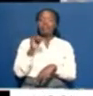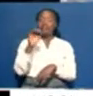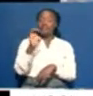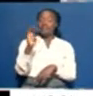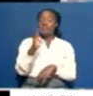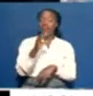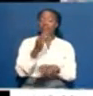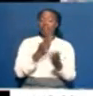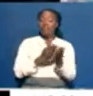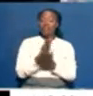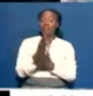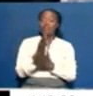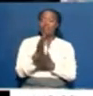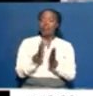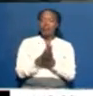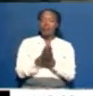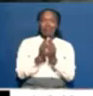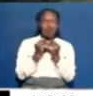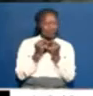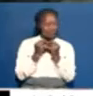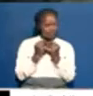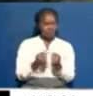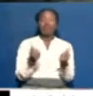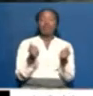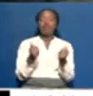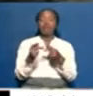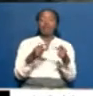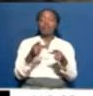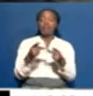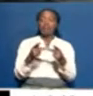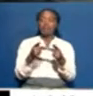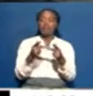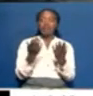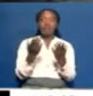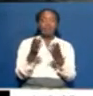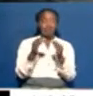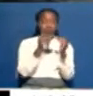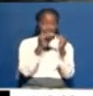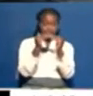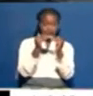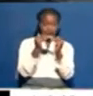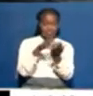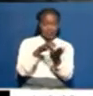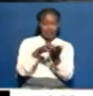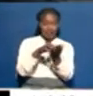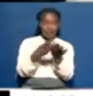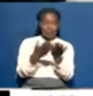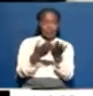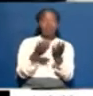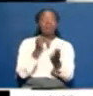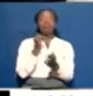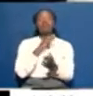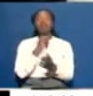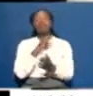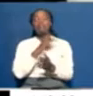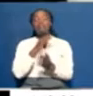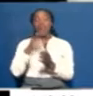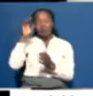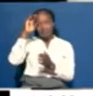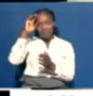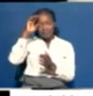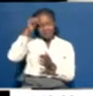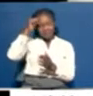a tamper-proof process to limit cases of litigation. Justice Koome says the commission should factor in the ruling from